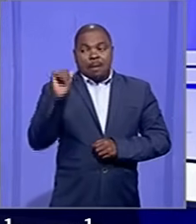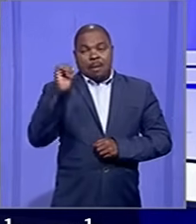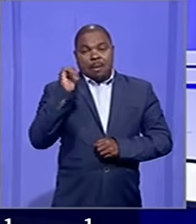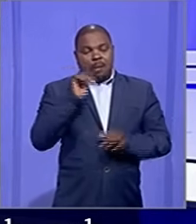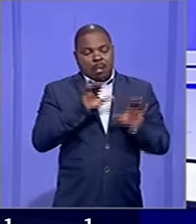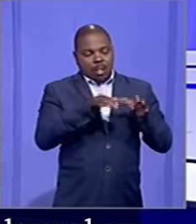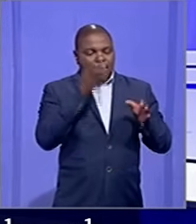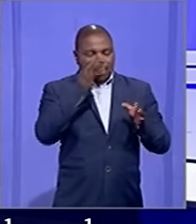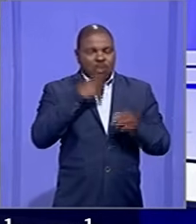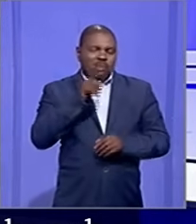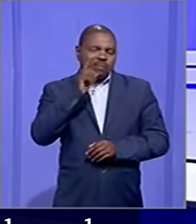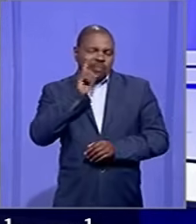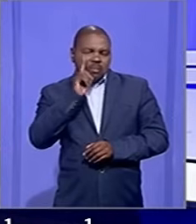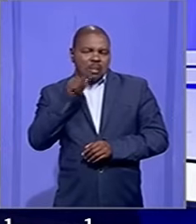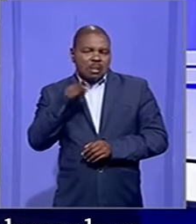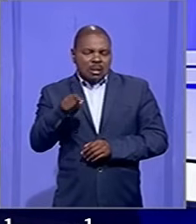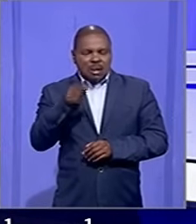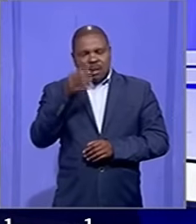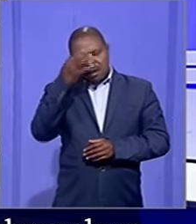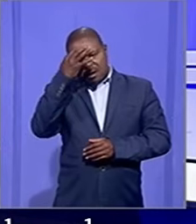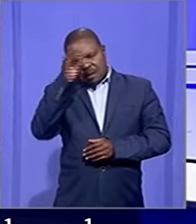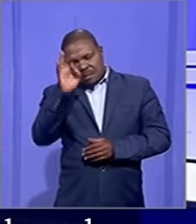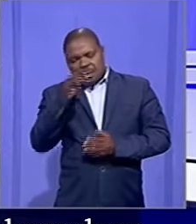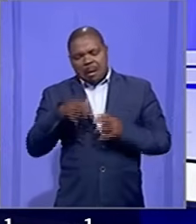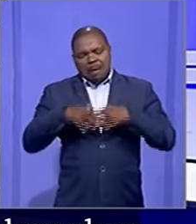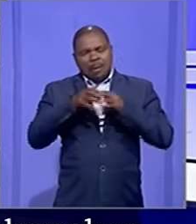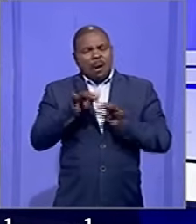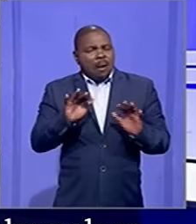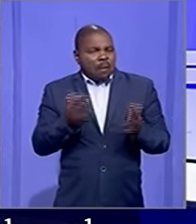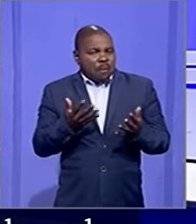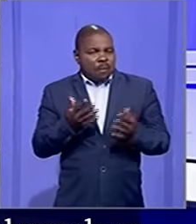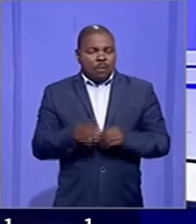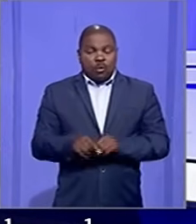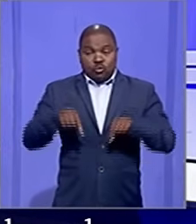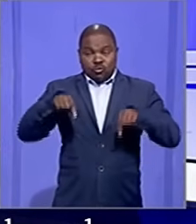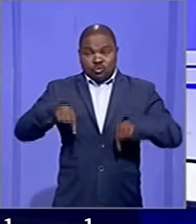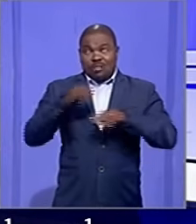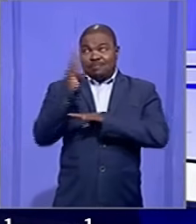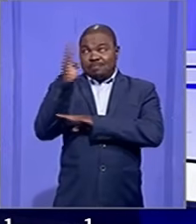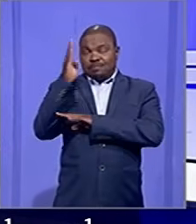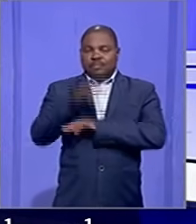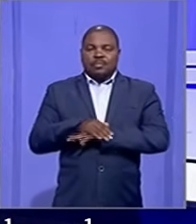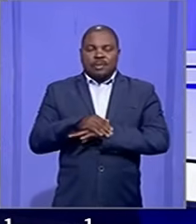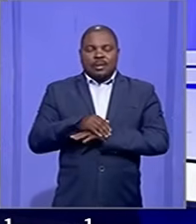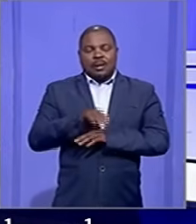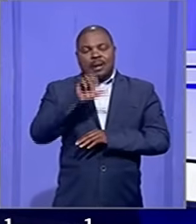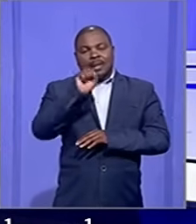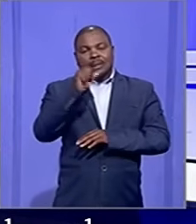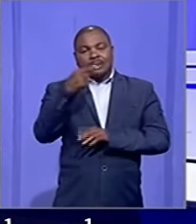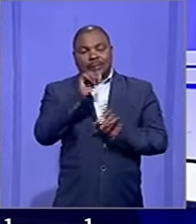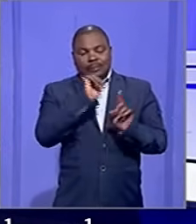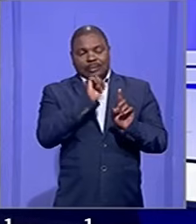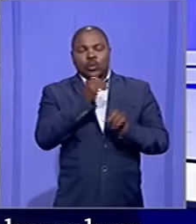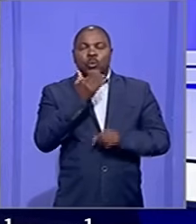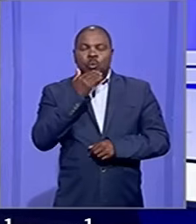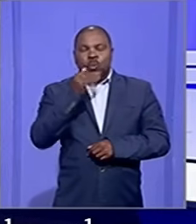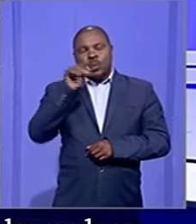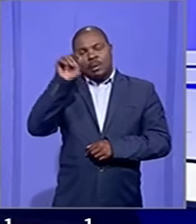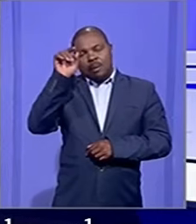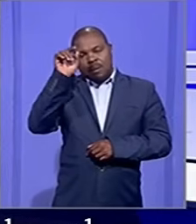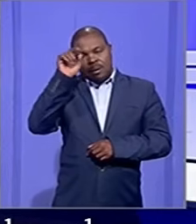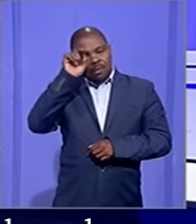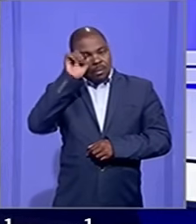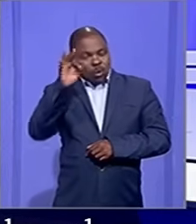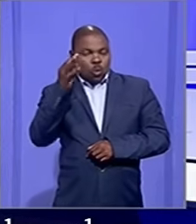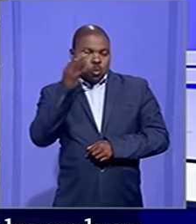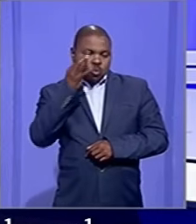ahlahla fela mohuta wa mmušo o tla go hlongwa. Pijana le hono mongwaledi pharapara wa ANC Fikile Mbalula o boletše gore ANC